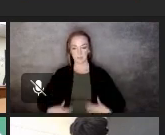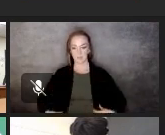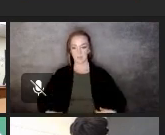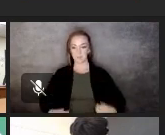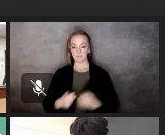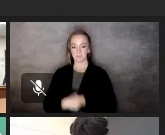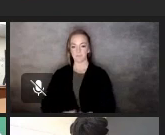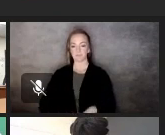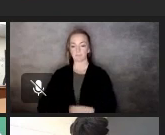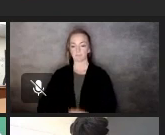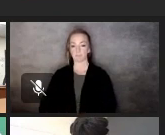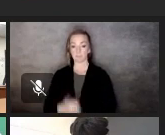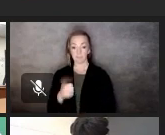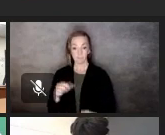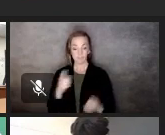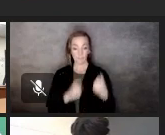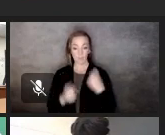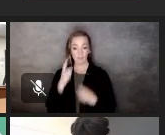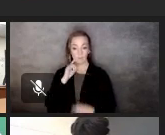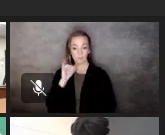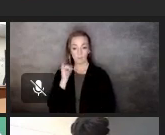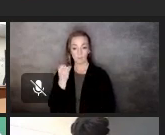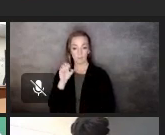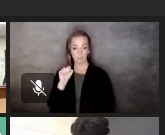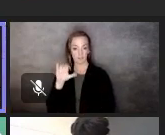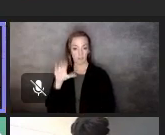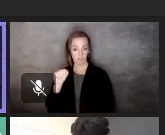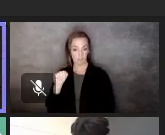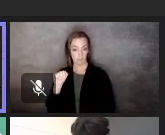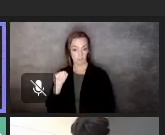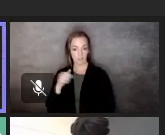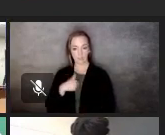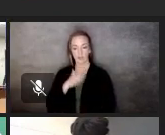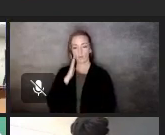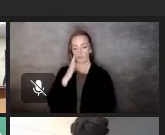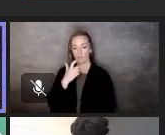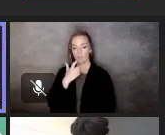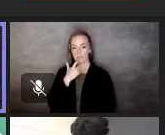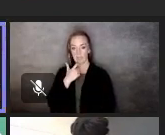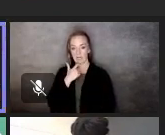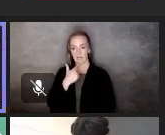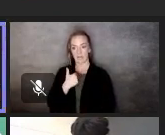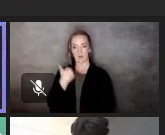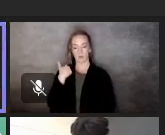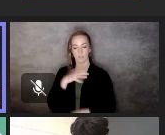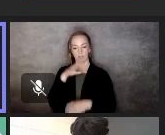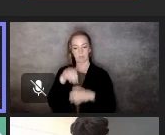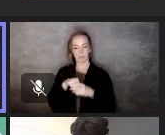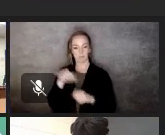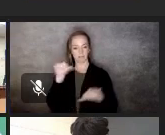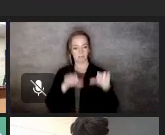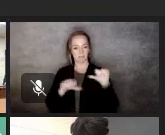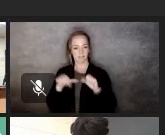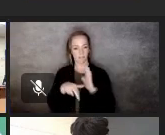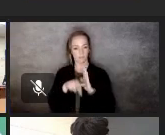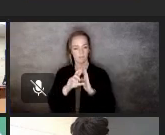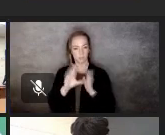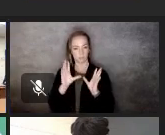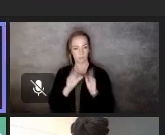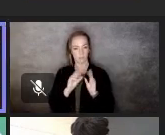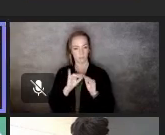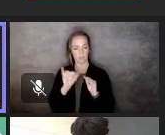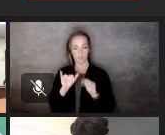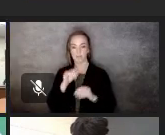Any questions for Jessica? I will say that I was part of the science review session, and that public feedback is